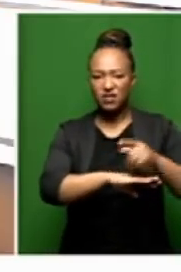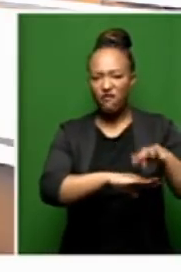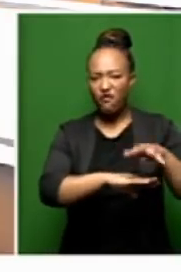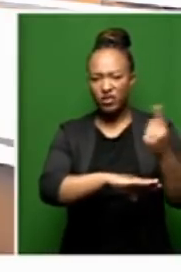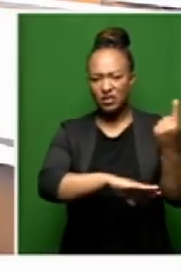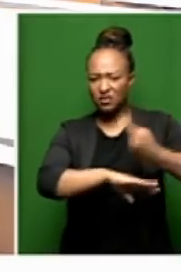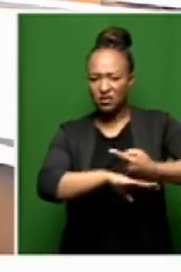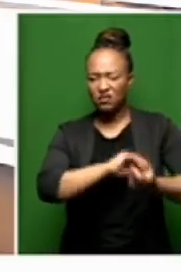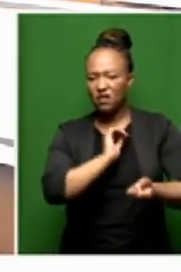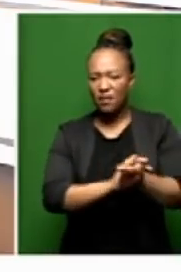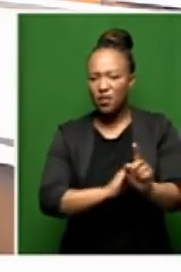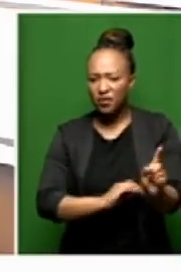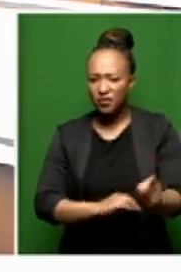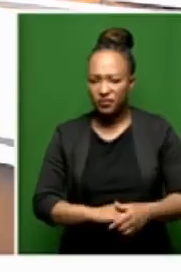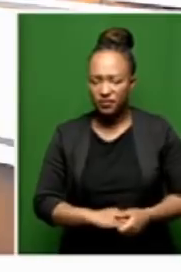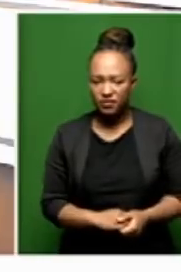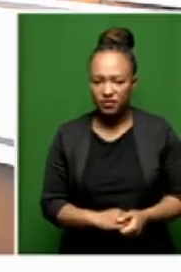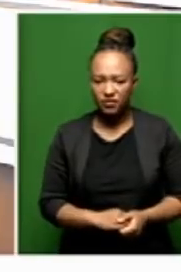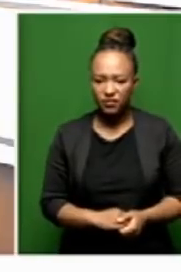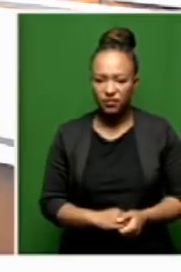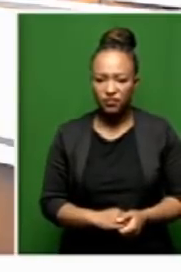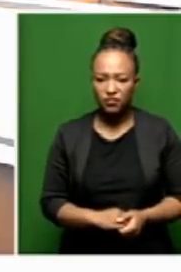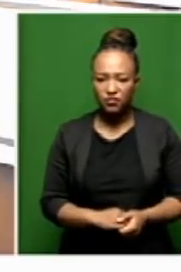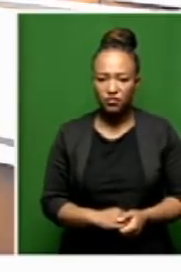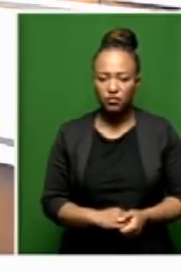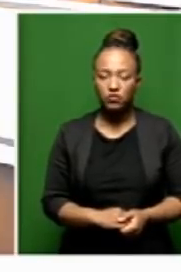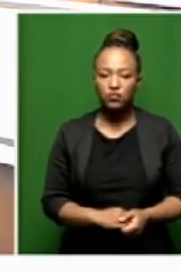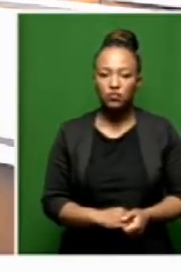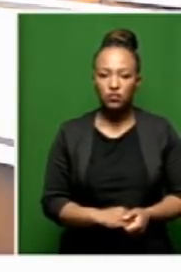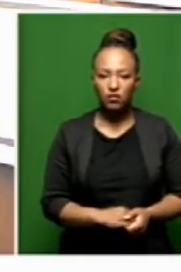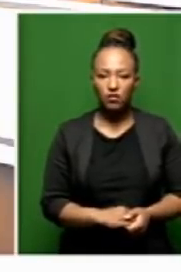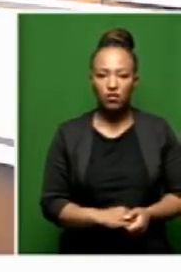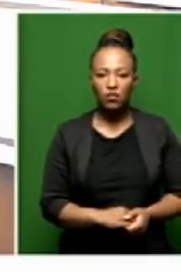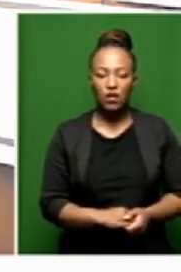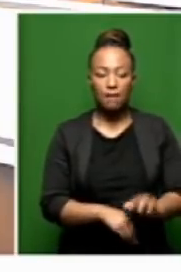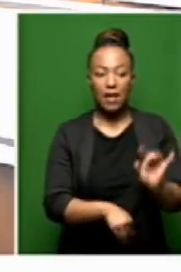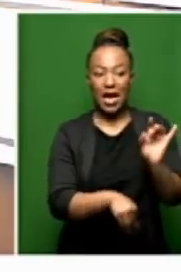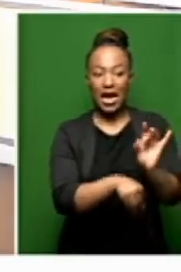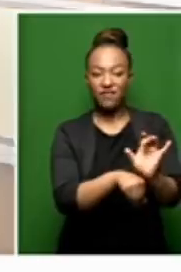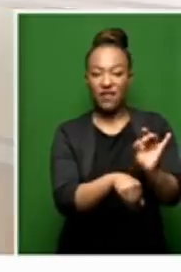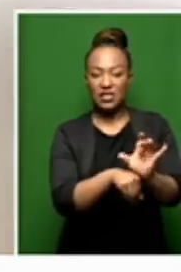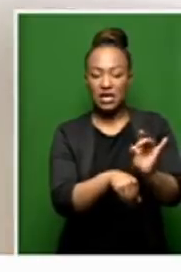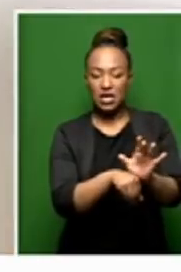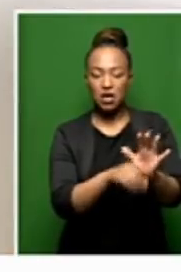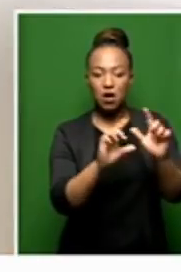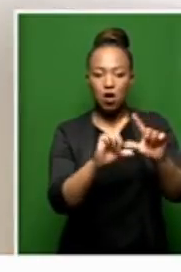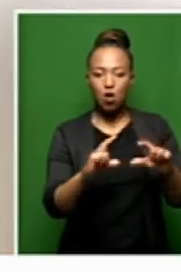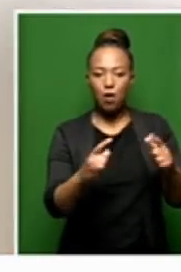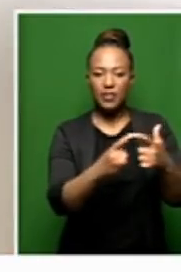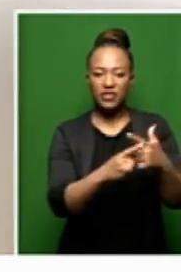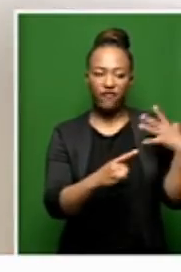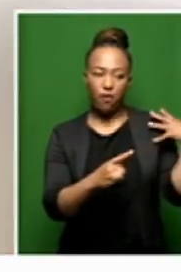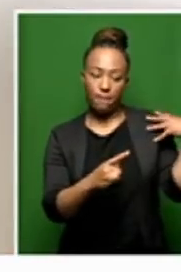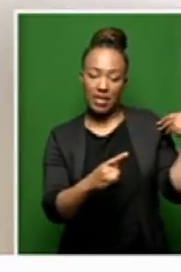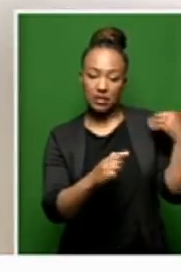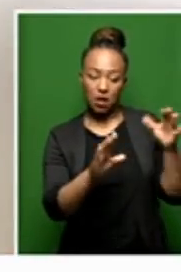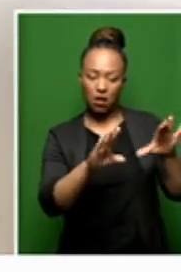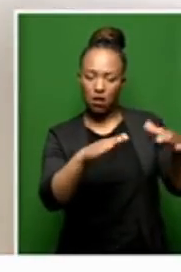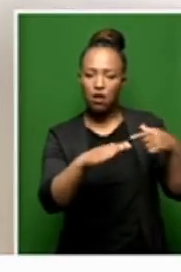should happen at the moment? I fully agree with the Ministerial Advisory Committee point of view, predominantly